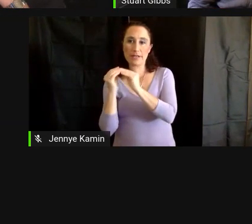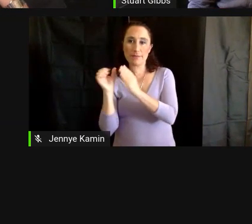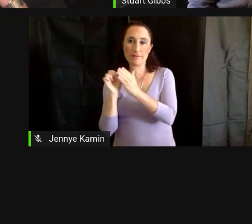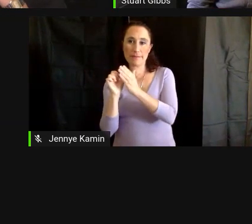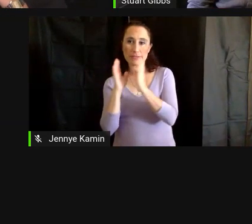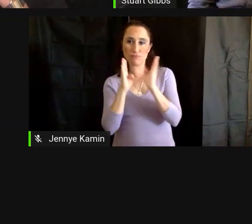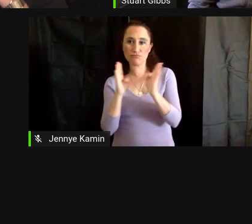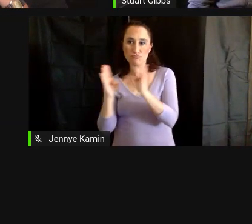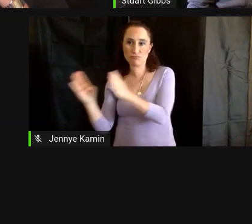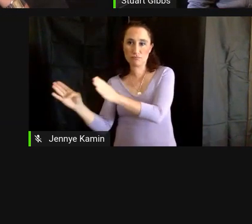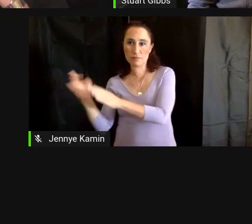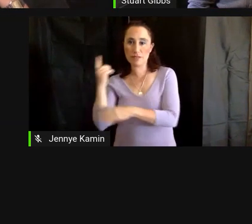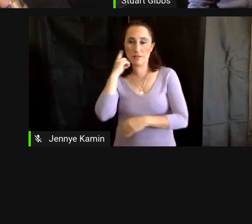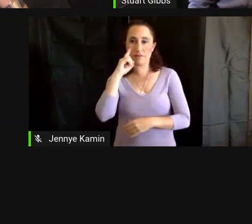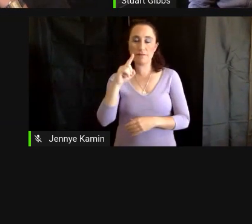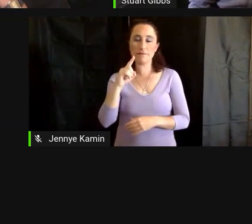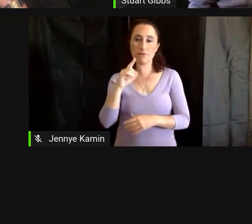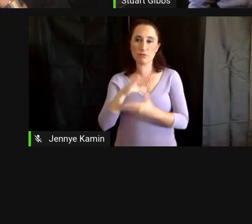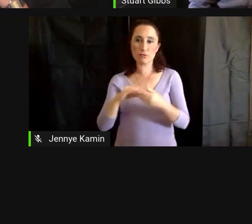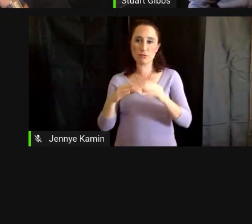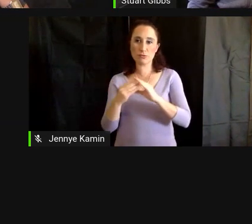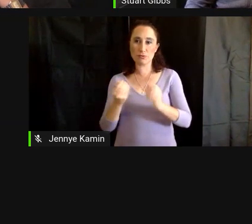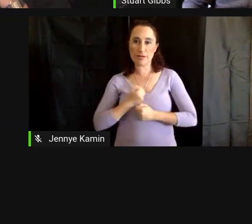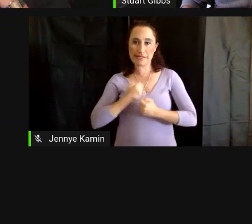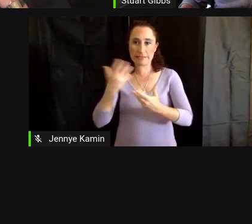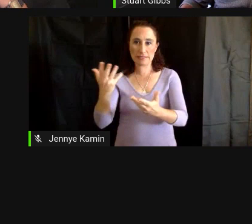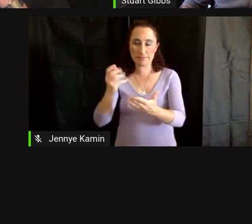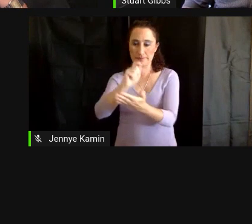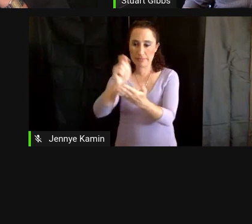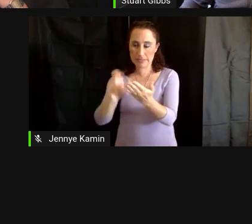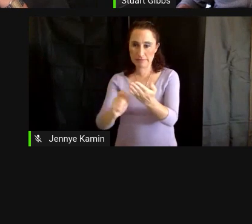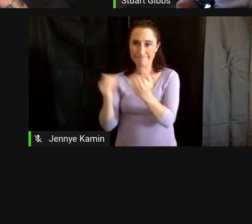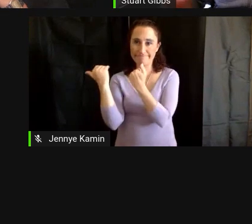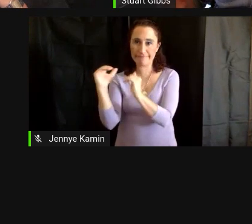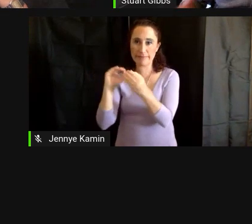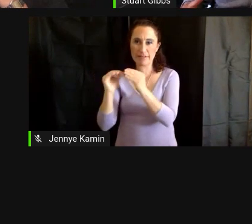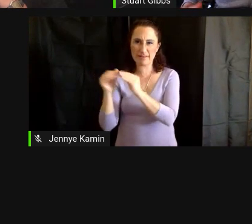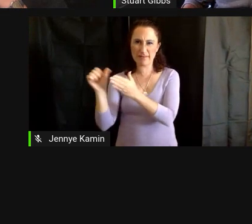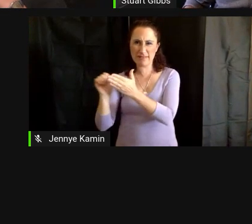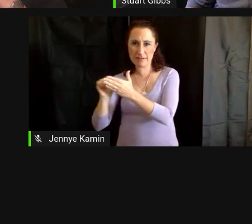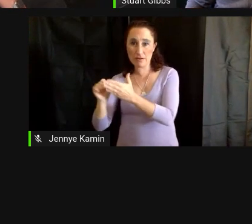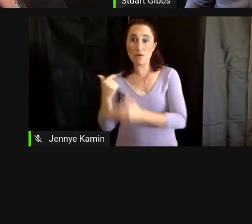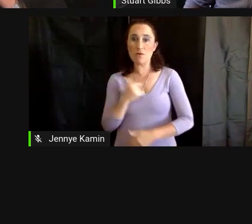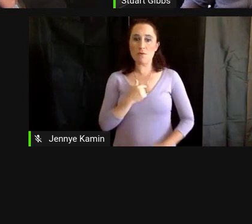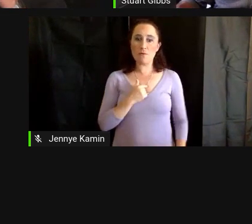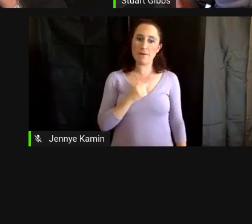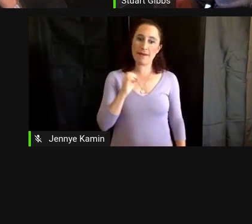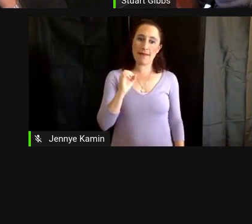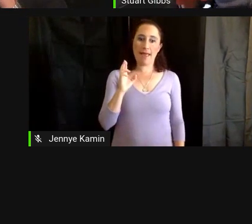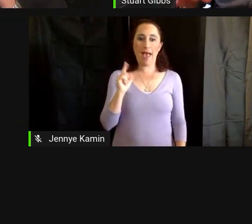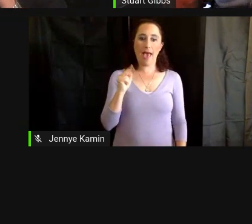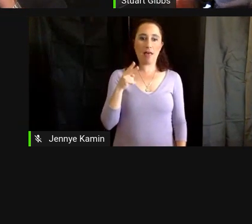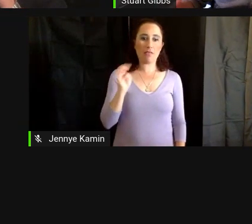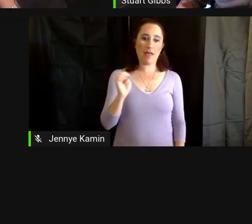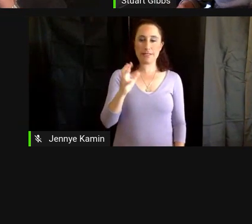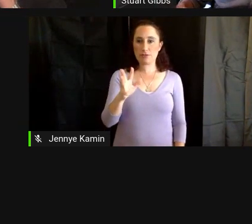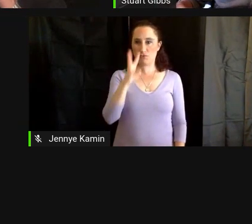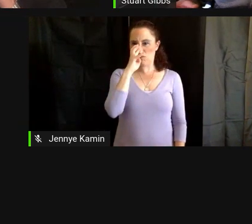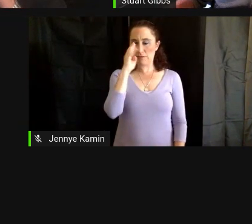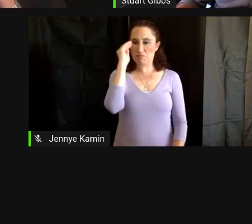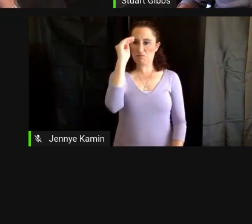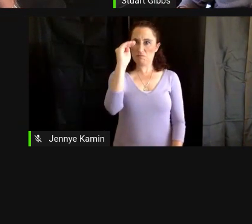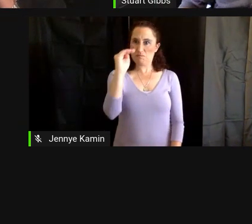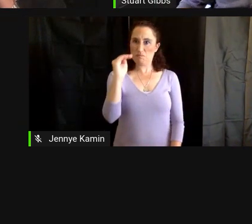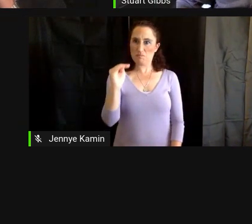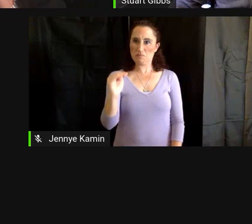to tell your story, and so a lot of us we're very serious outliners about